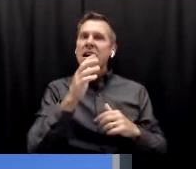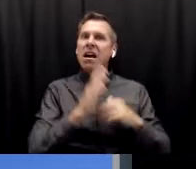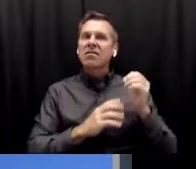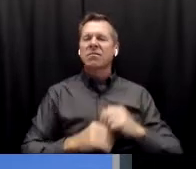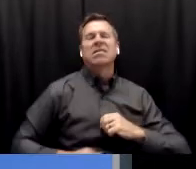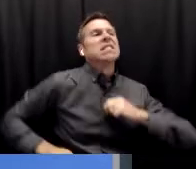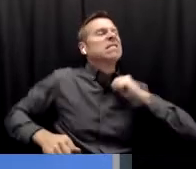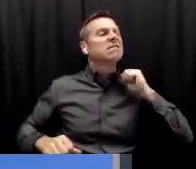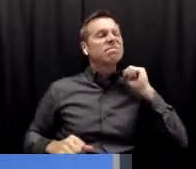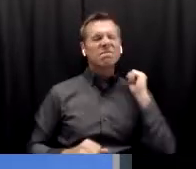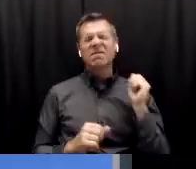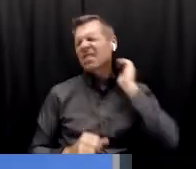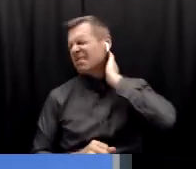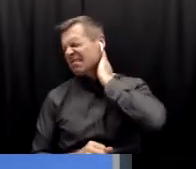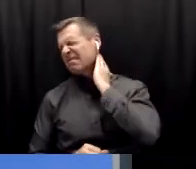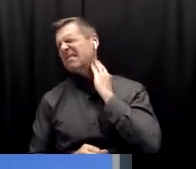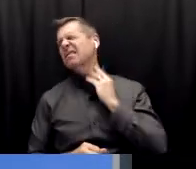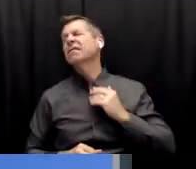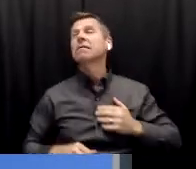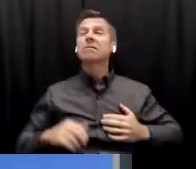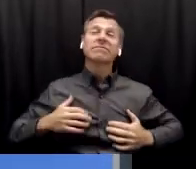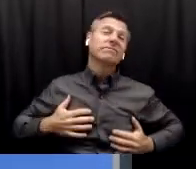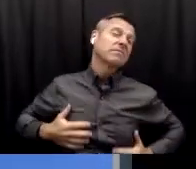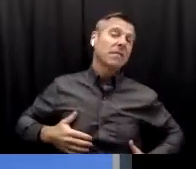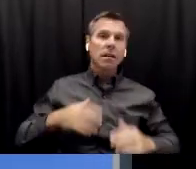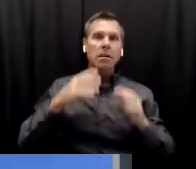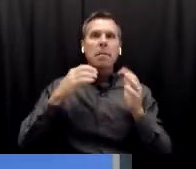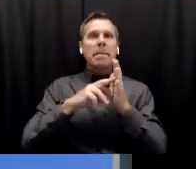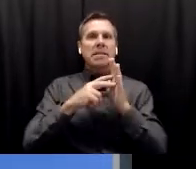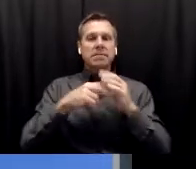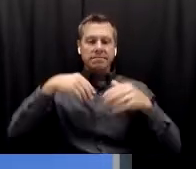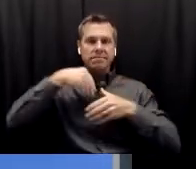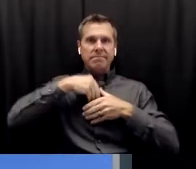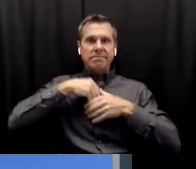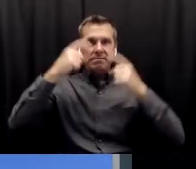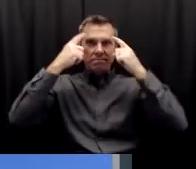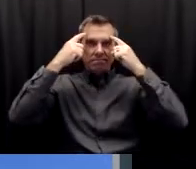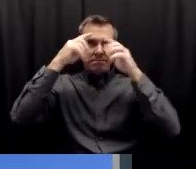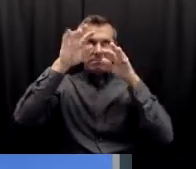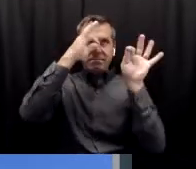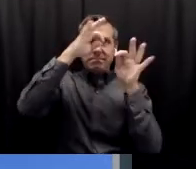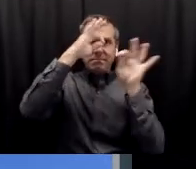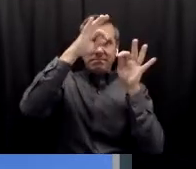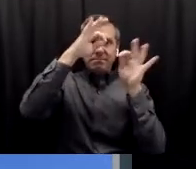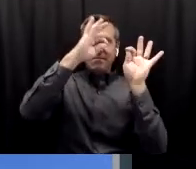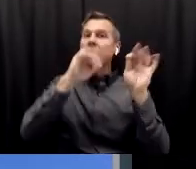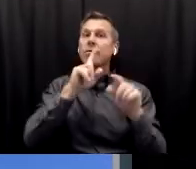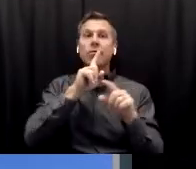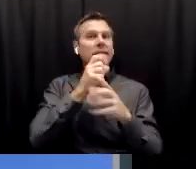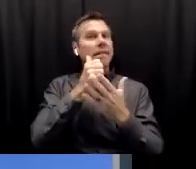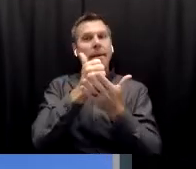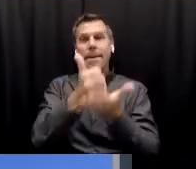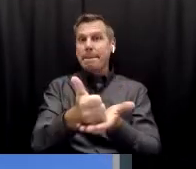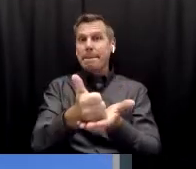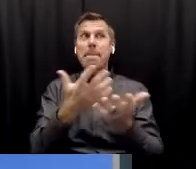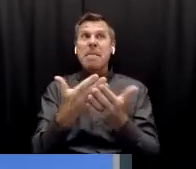not a positive to the group. So you must keep in mind, especially it's going to get cold.